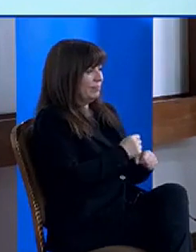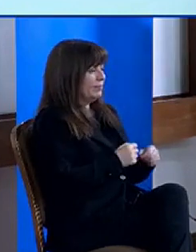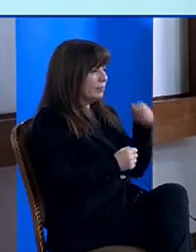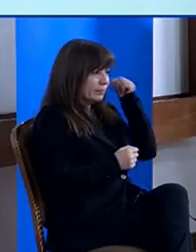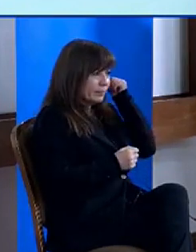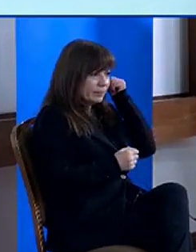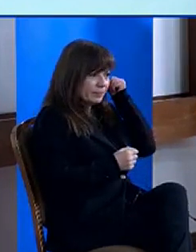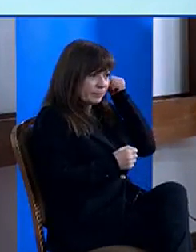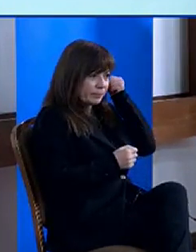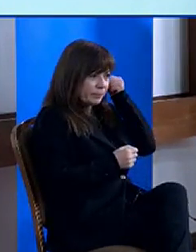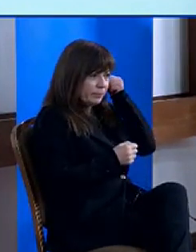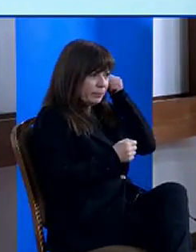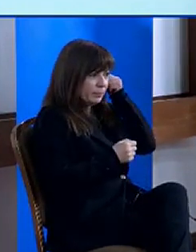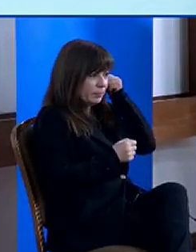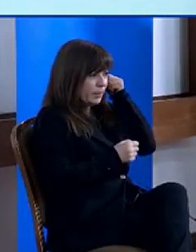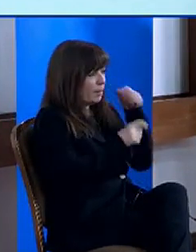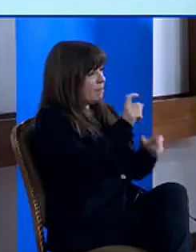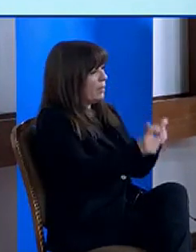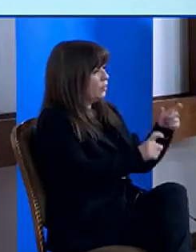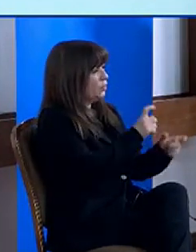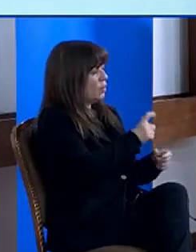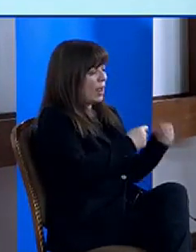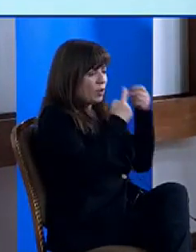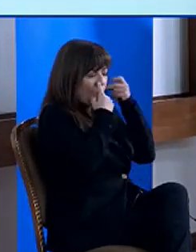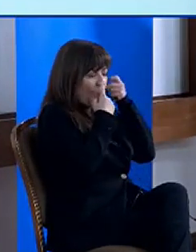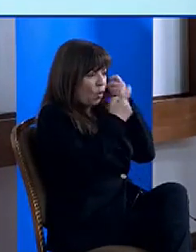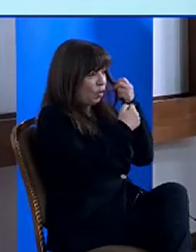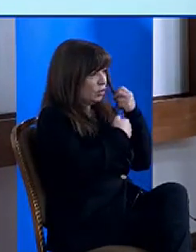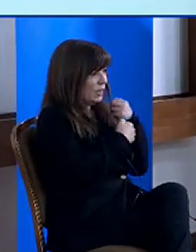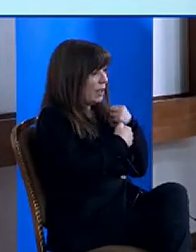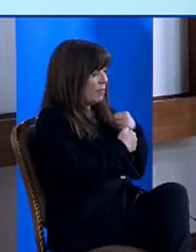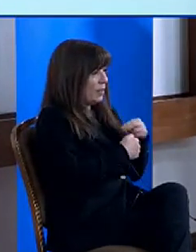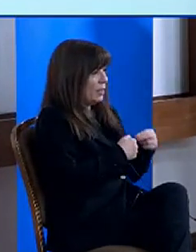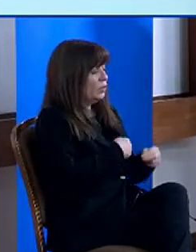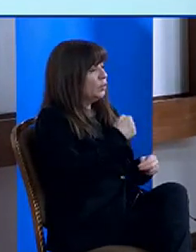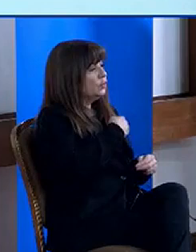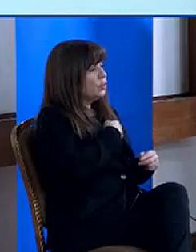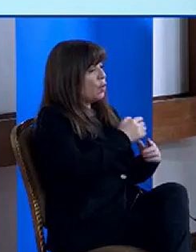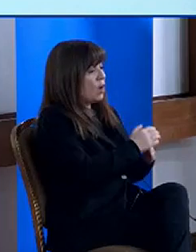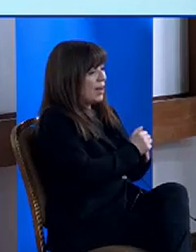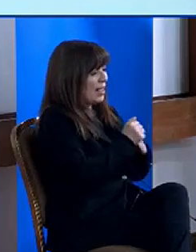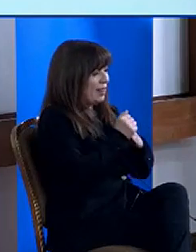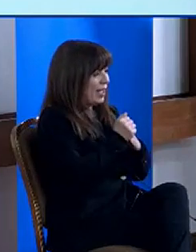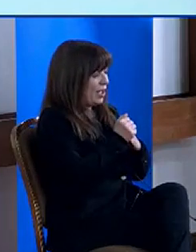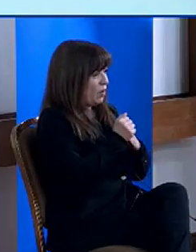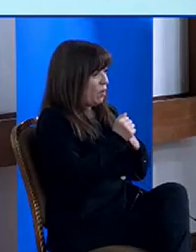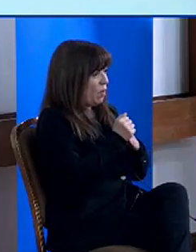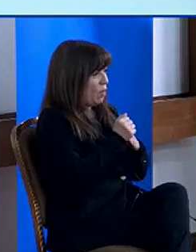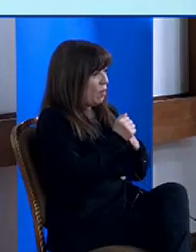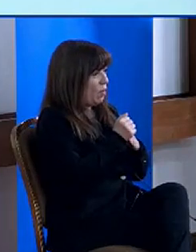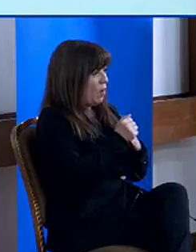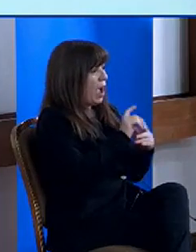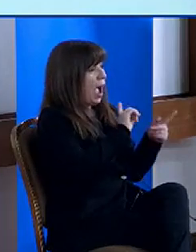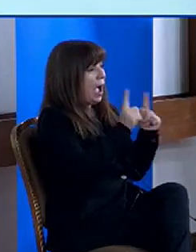For those who don't know me, I lead our economic and climate change section at the